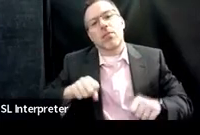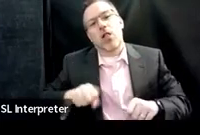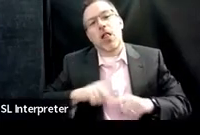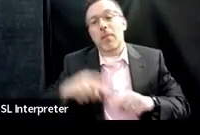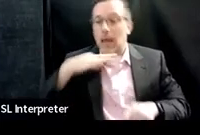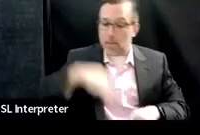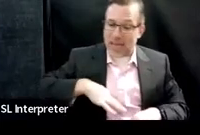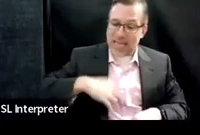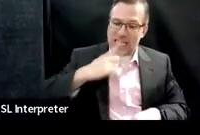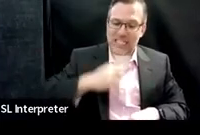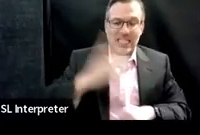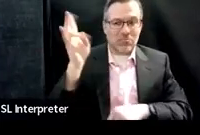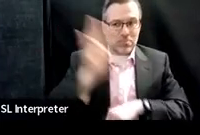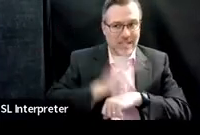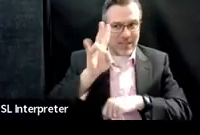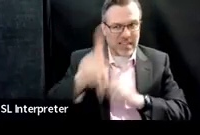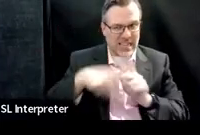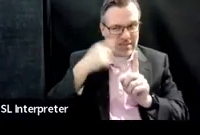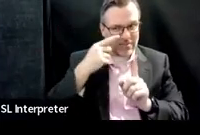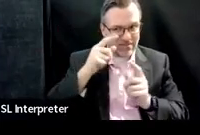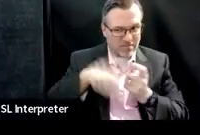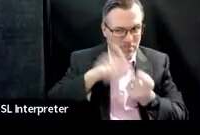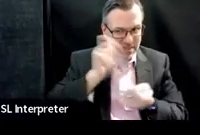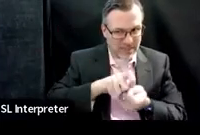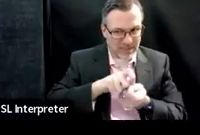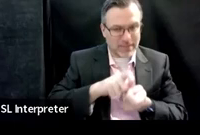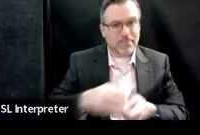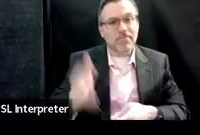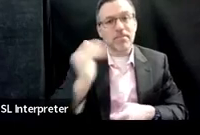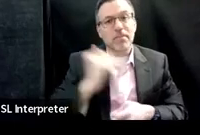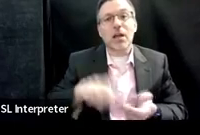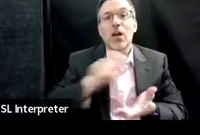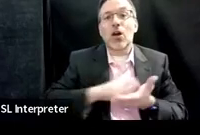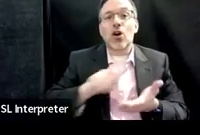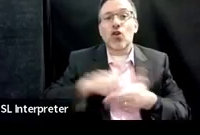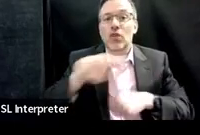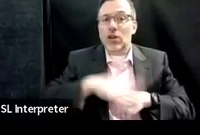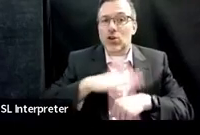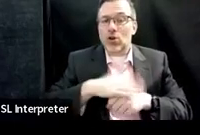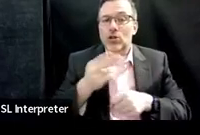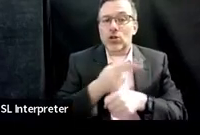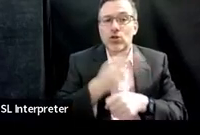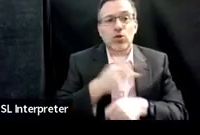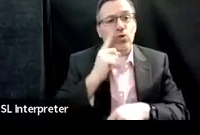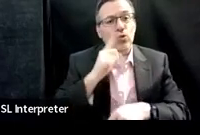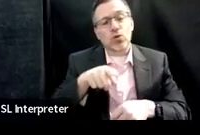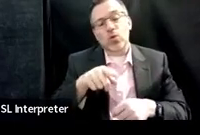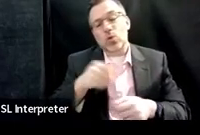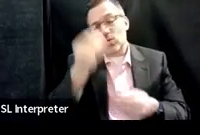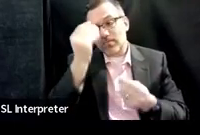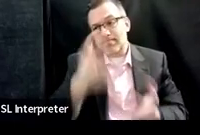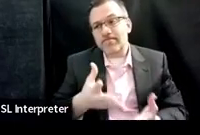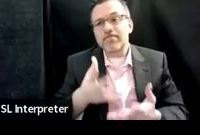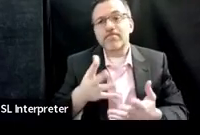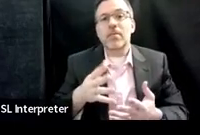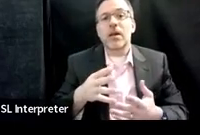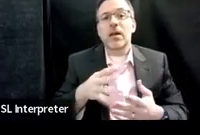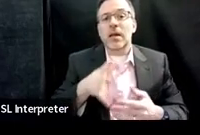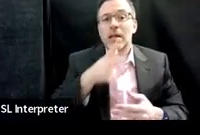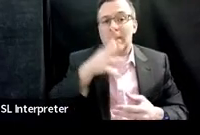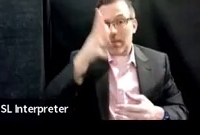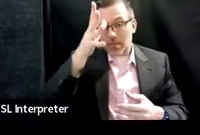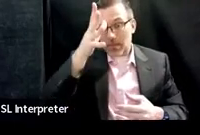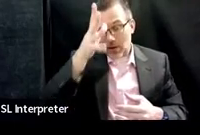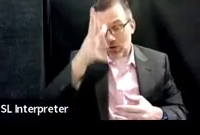All right, and the written notice is used to notify the parents at least 7 days prior to those proposed